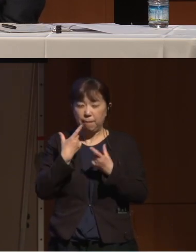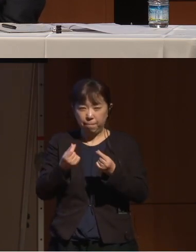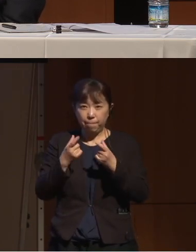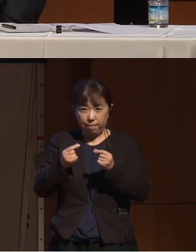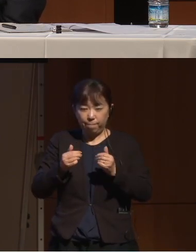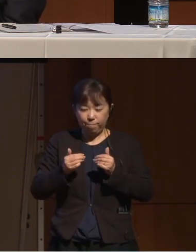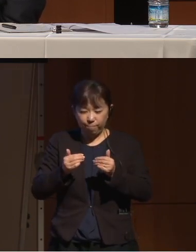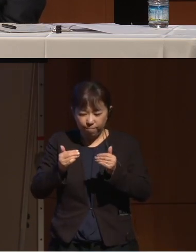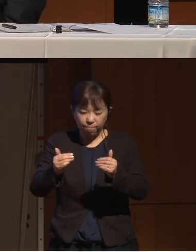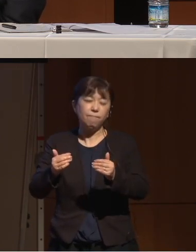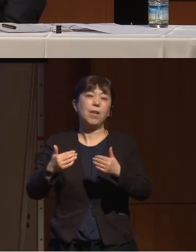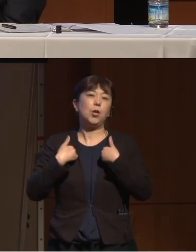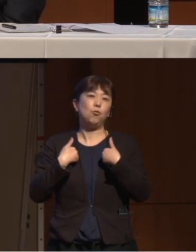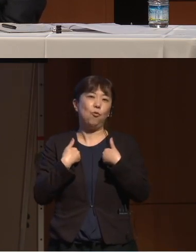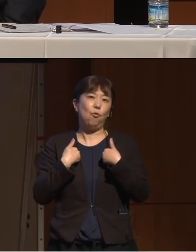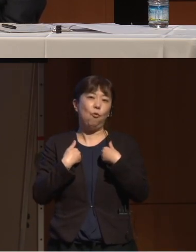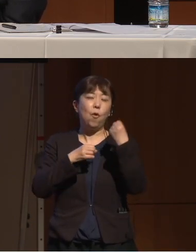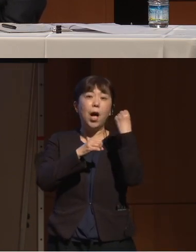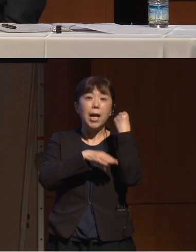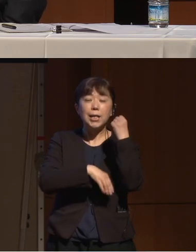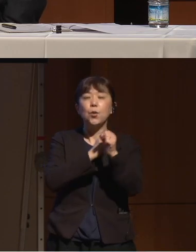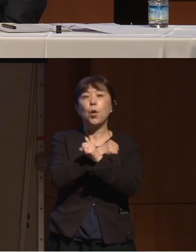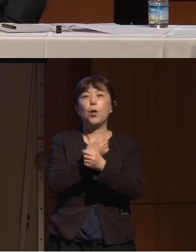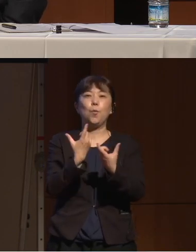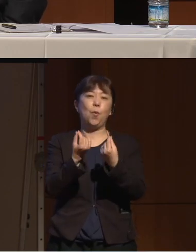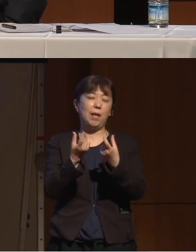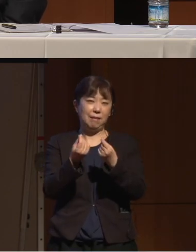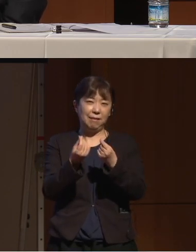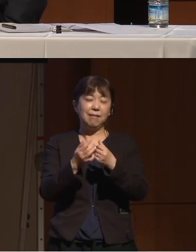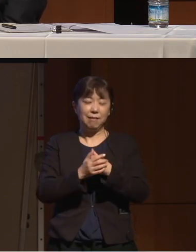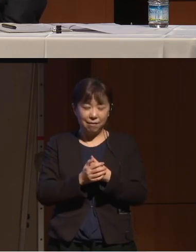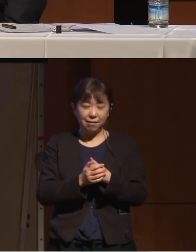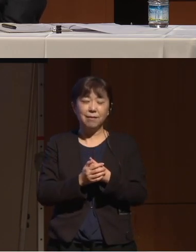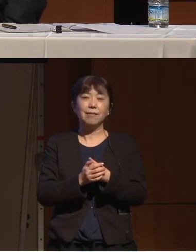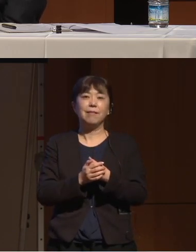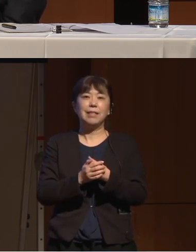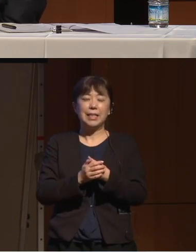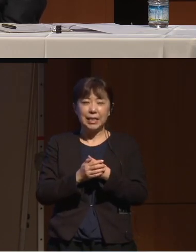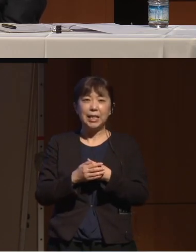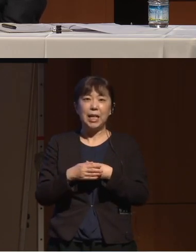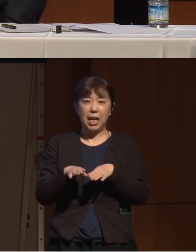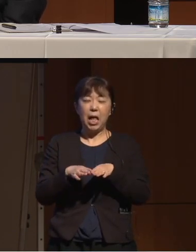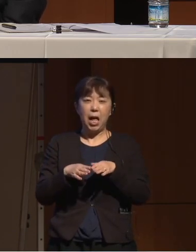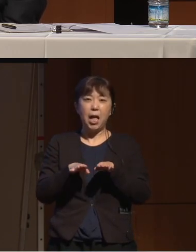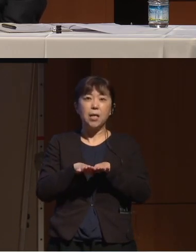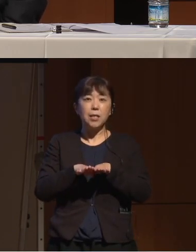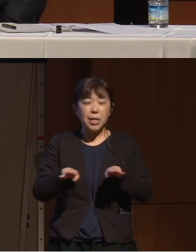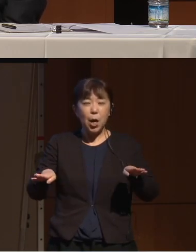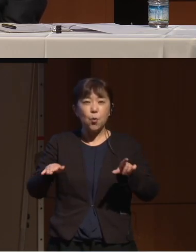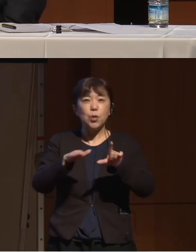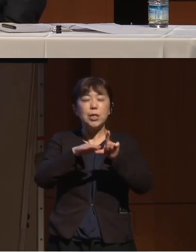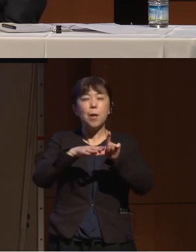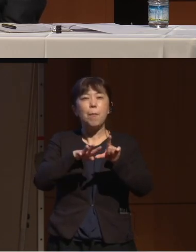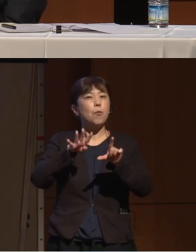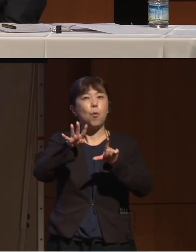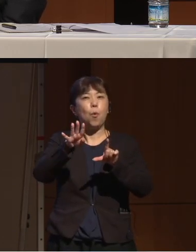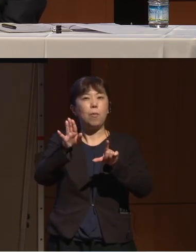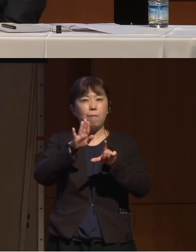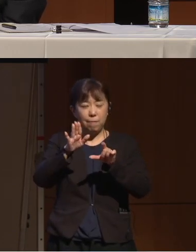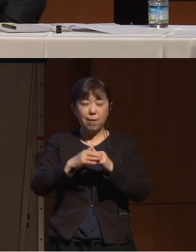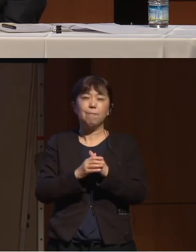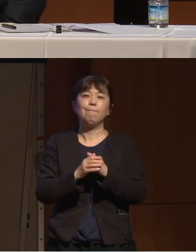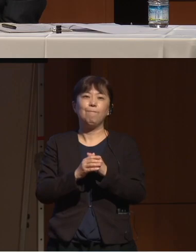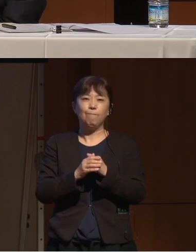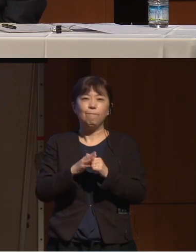and basic research, and that's not in the biosafety level 4 lab. The pivotal studies were done, of course, in a biosafety level 4 lab.